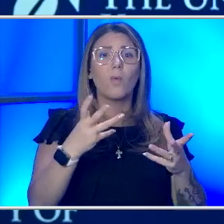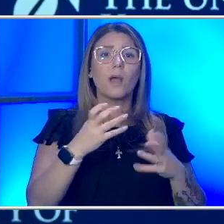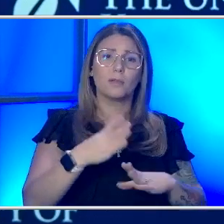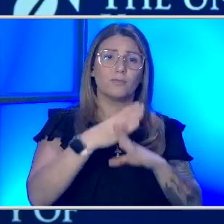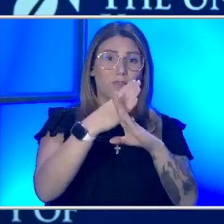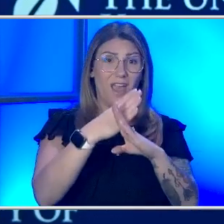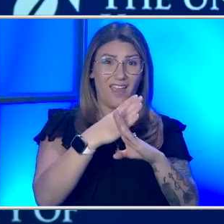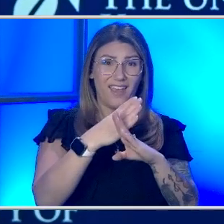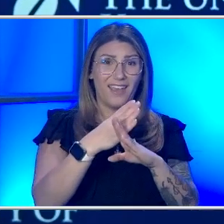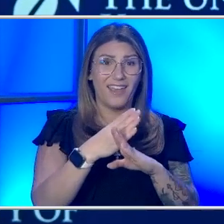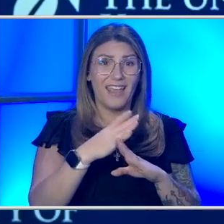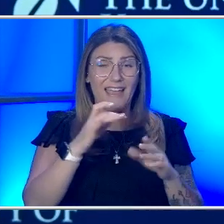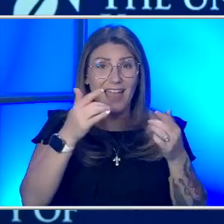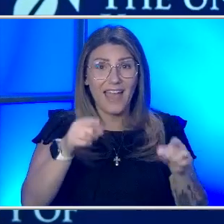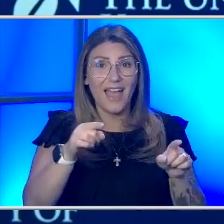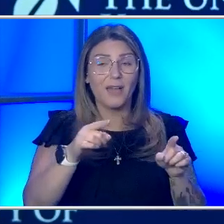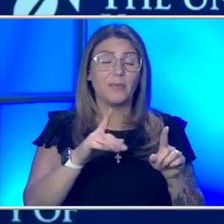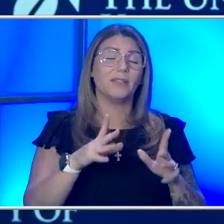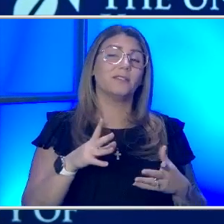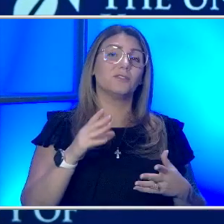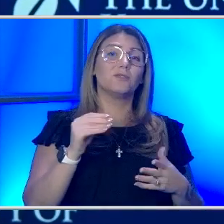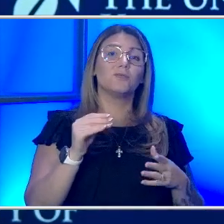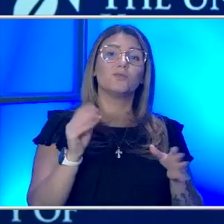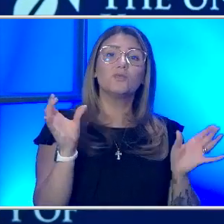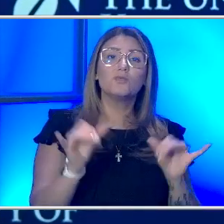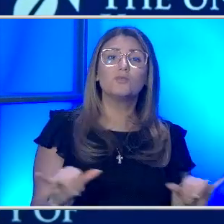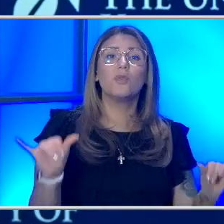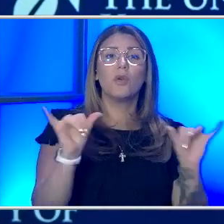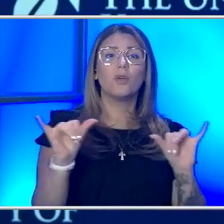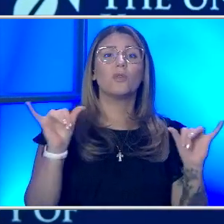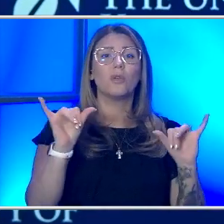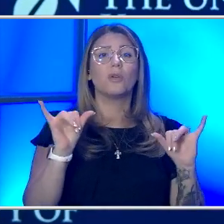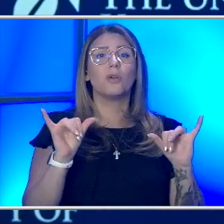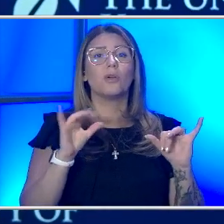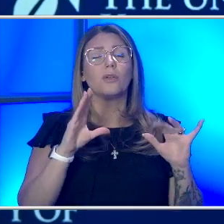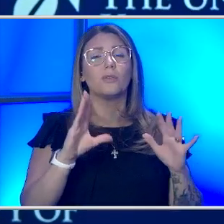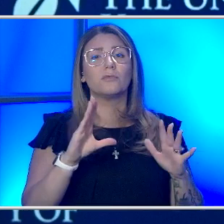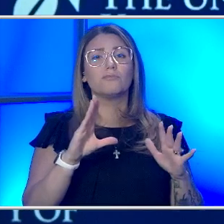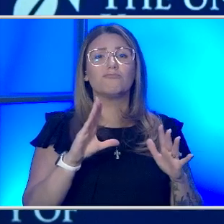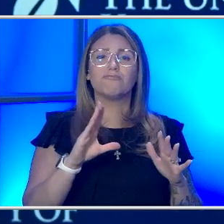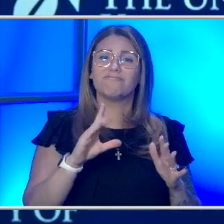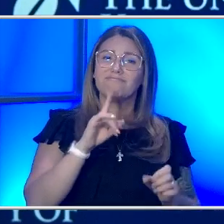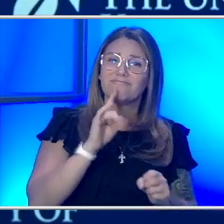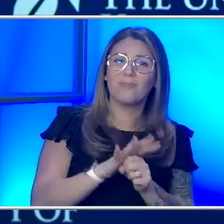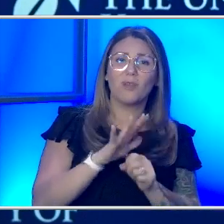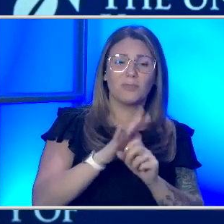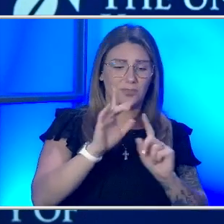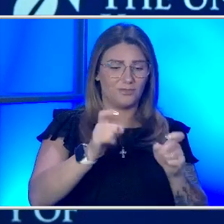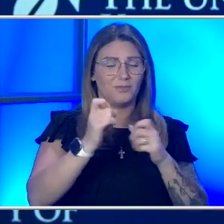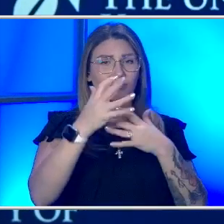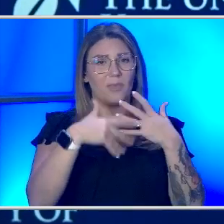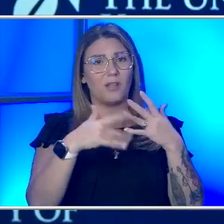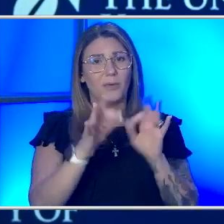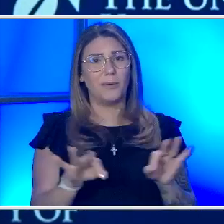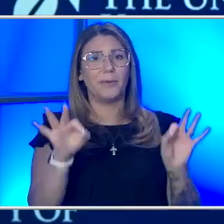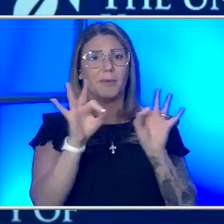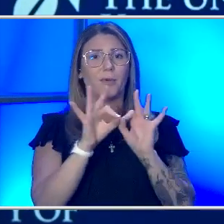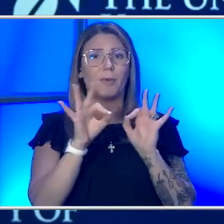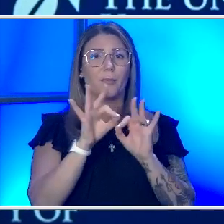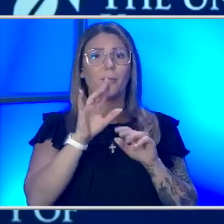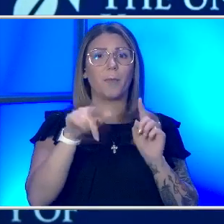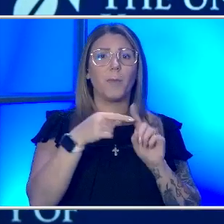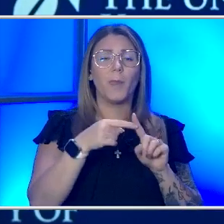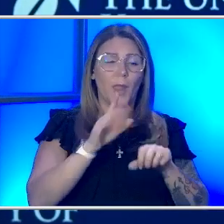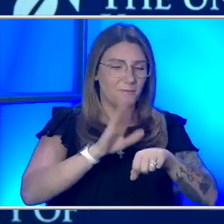Mm-hmm. So, constantly renewing your vow to donate blood is paramount. When you get those notifications in the